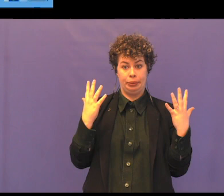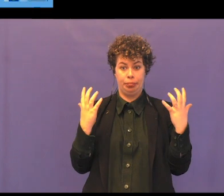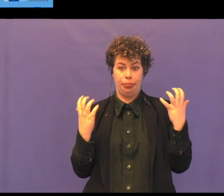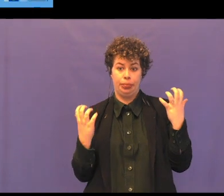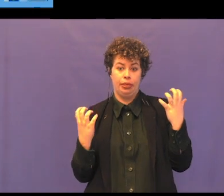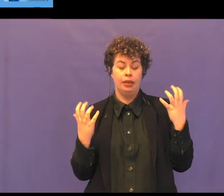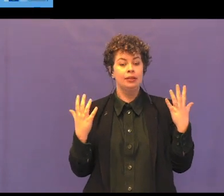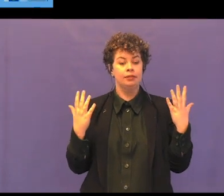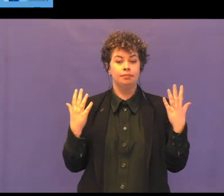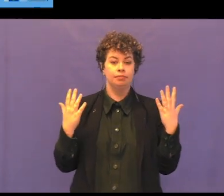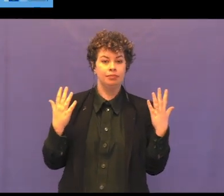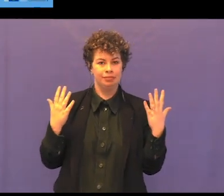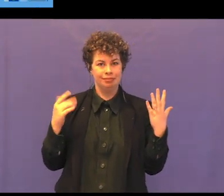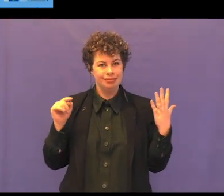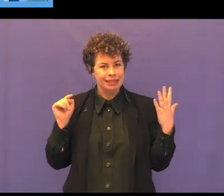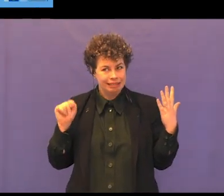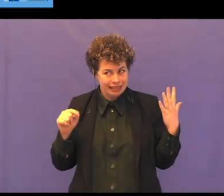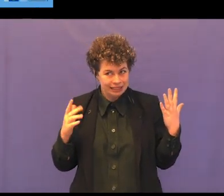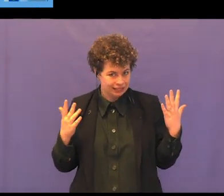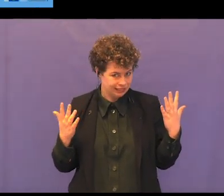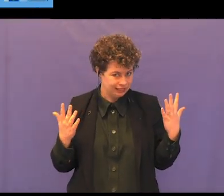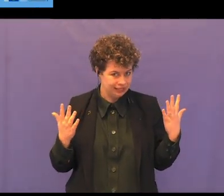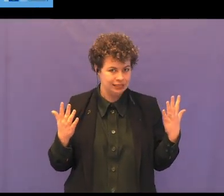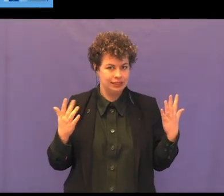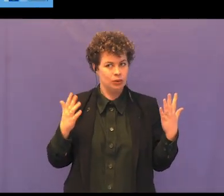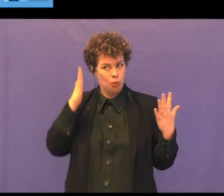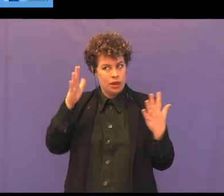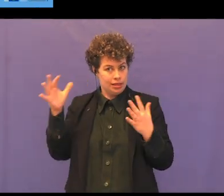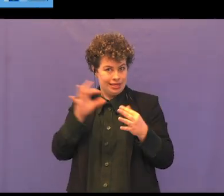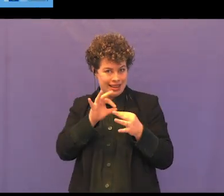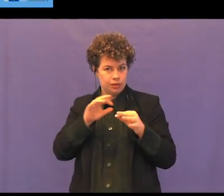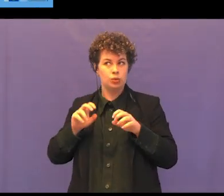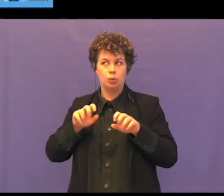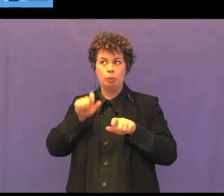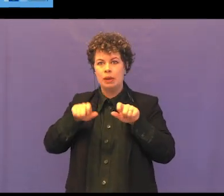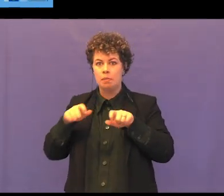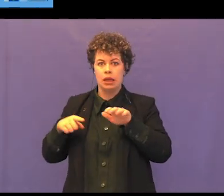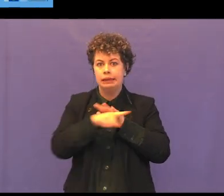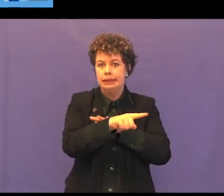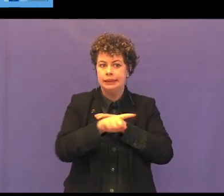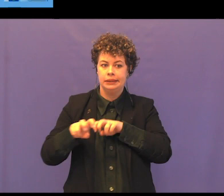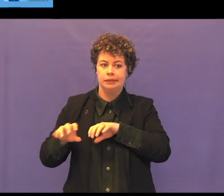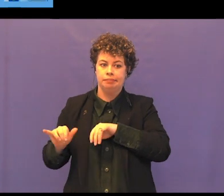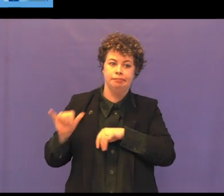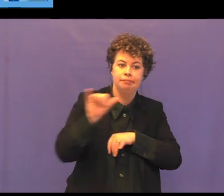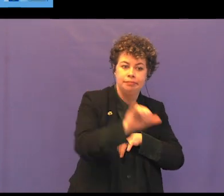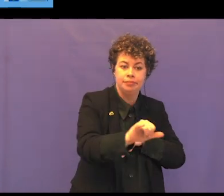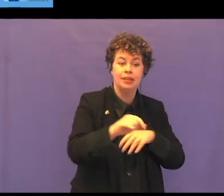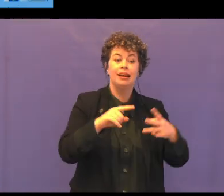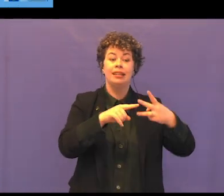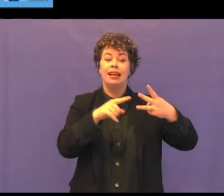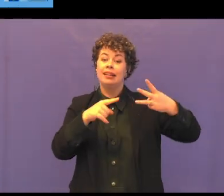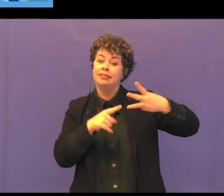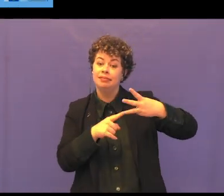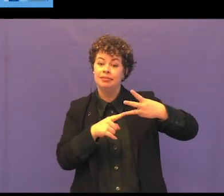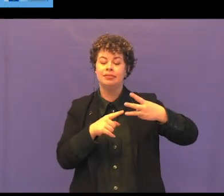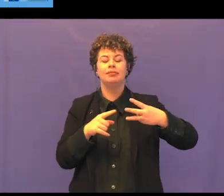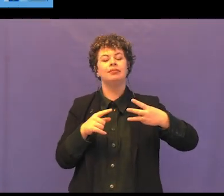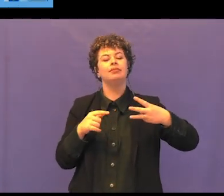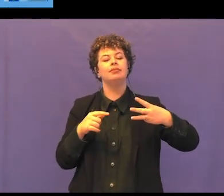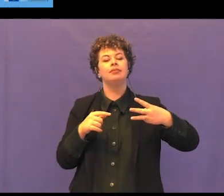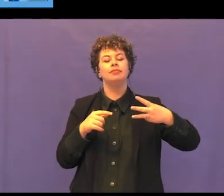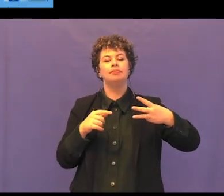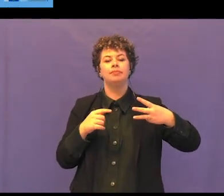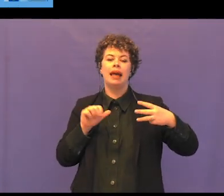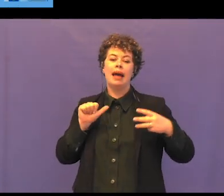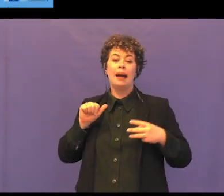in the very, very kind introduction, Aminda mentioned that I might be taking you to places that you didn't expect to go.